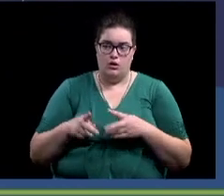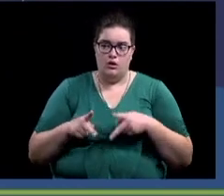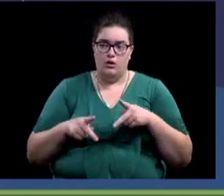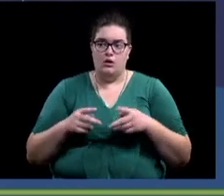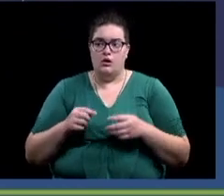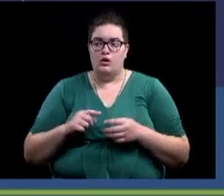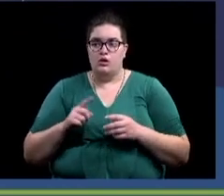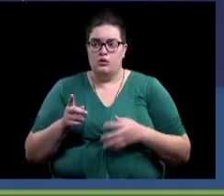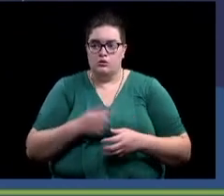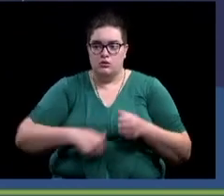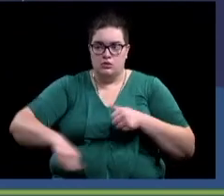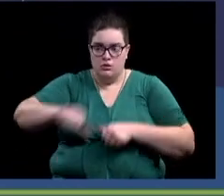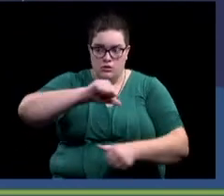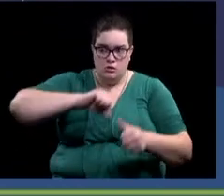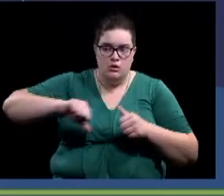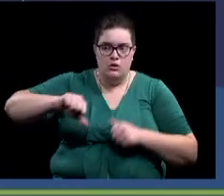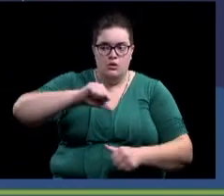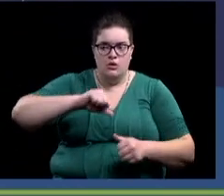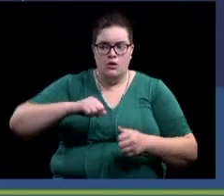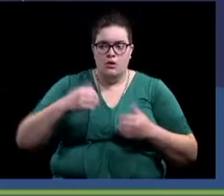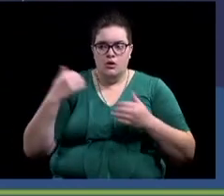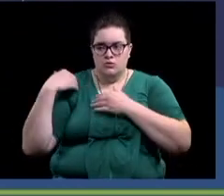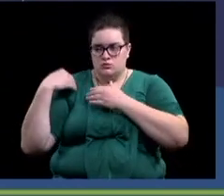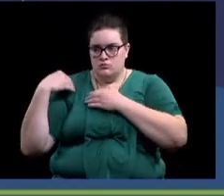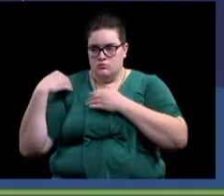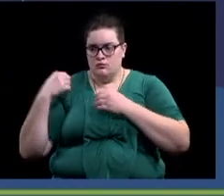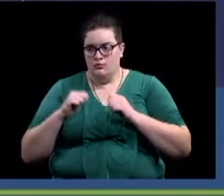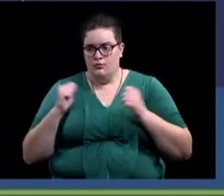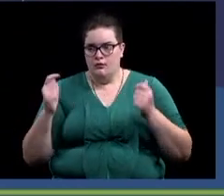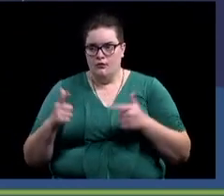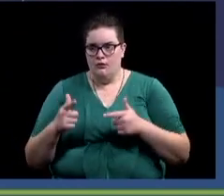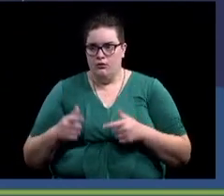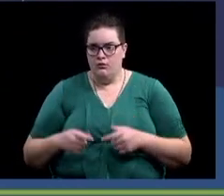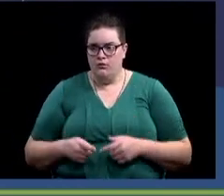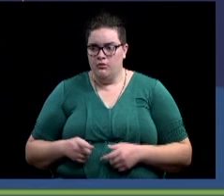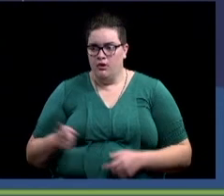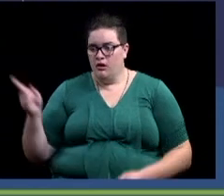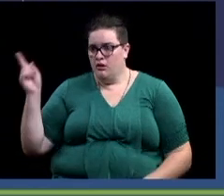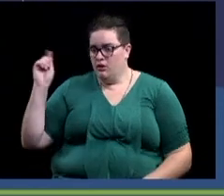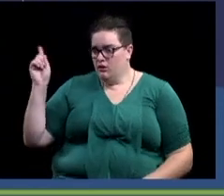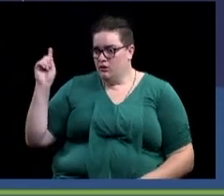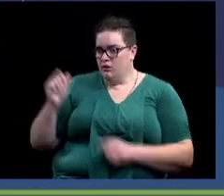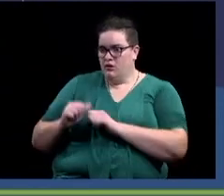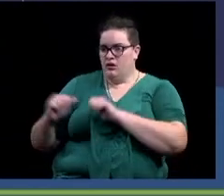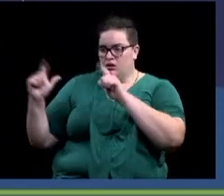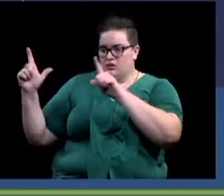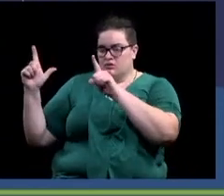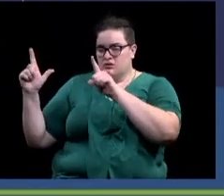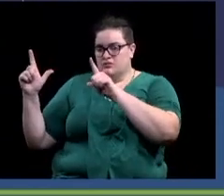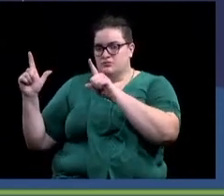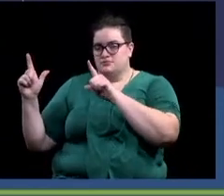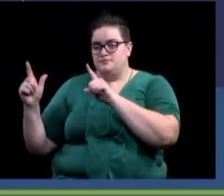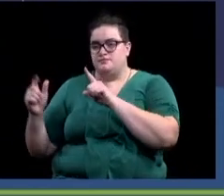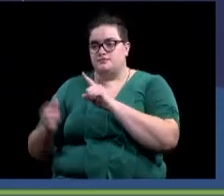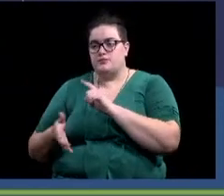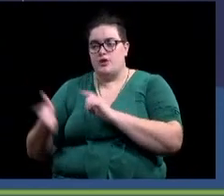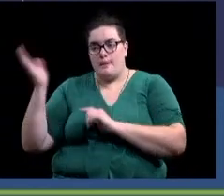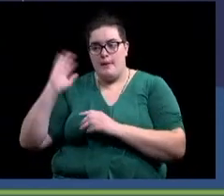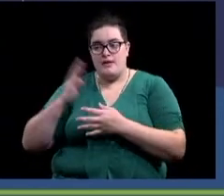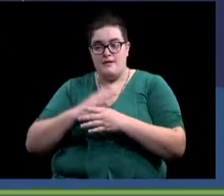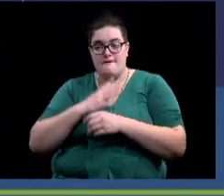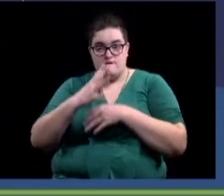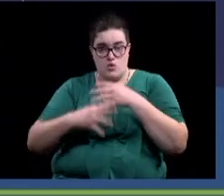graph on the screen shows for the last 4 years and the current year to date the number of